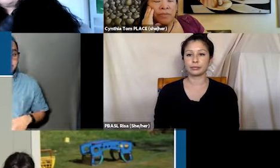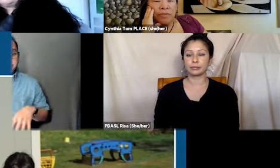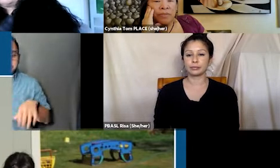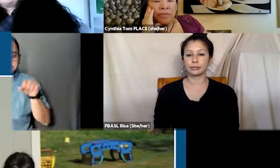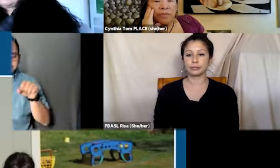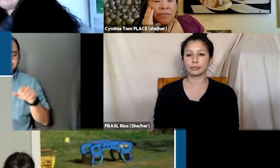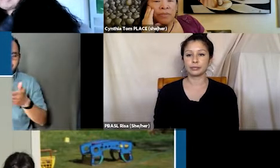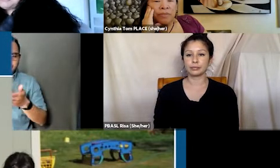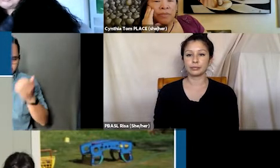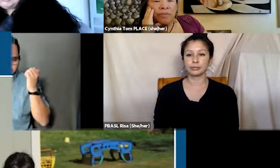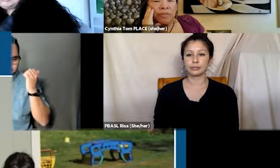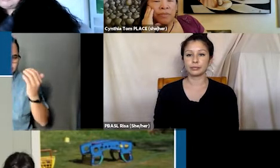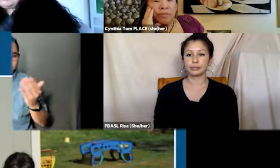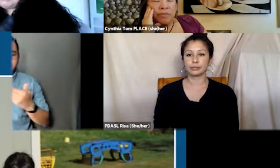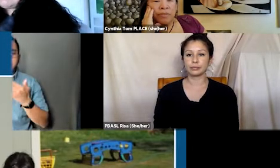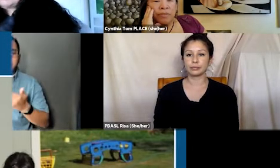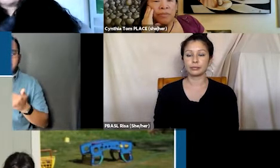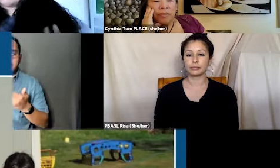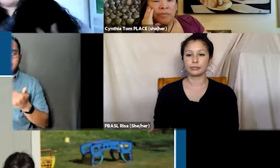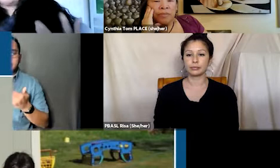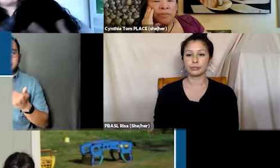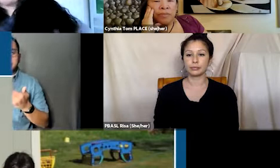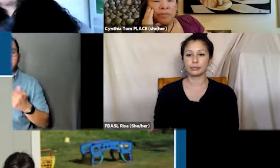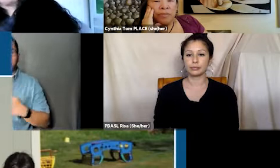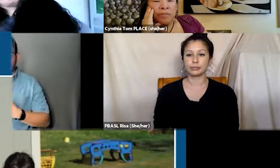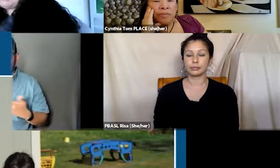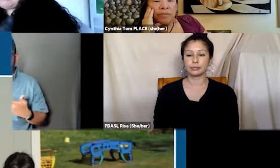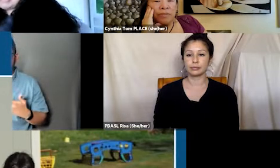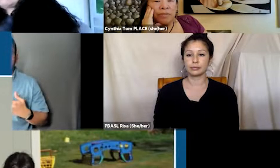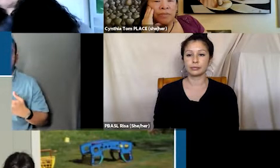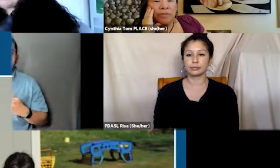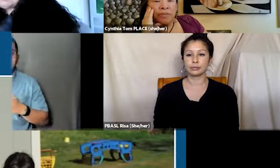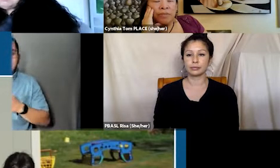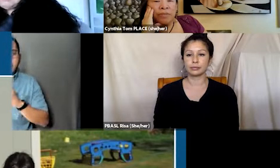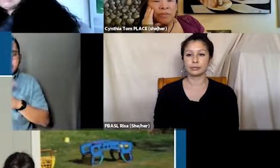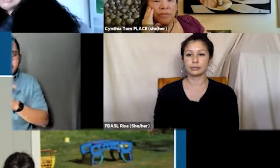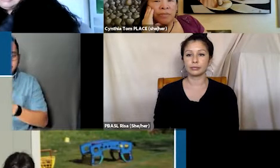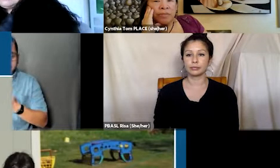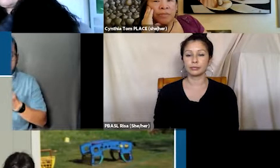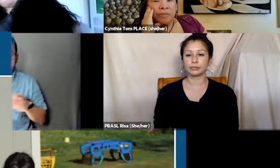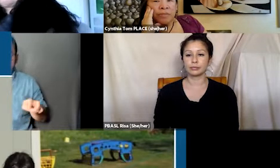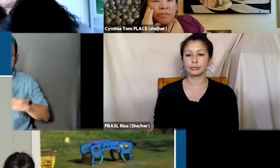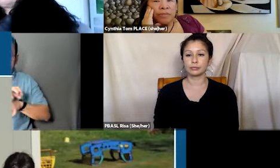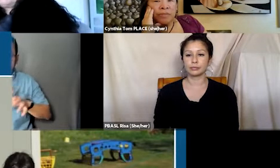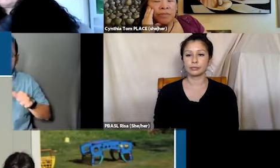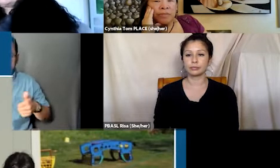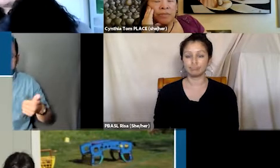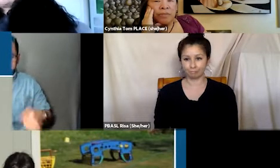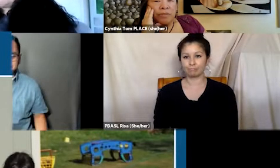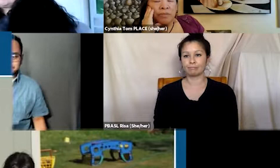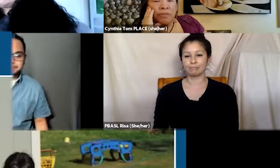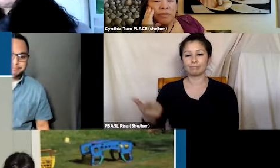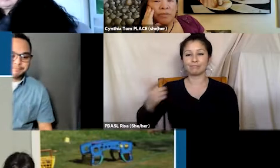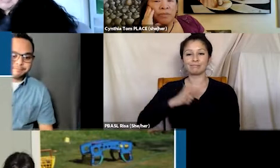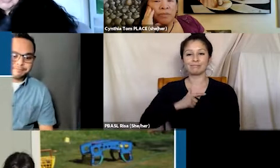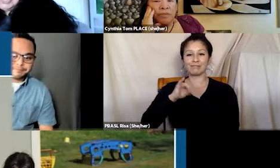great deal about the trauma and trauma-informed care through that. The photo below that is actually